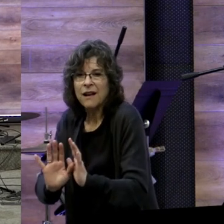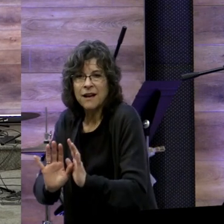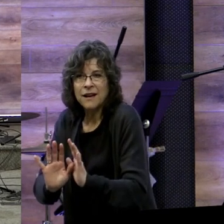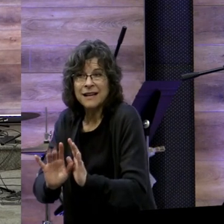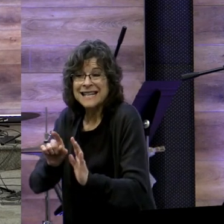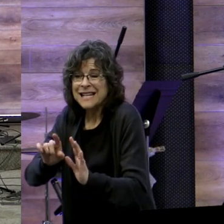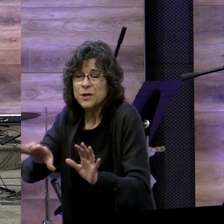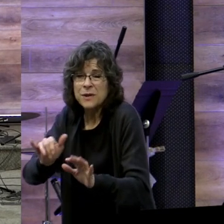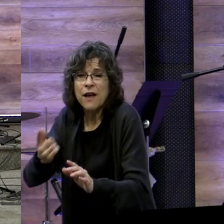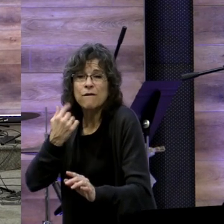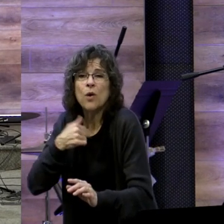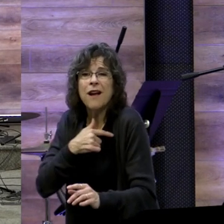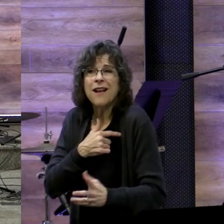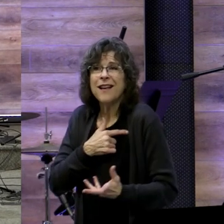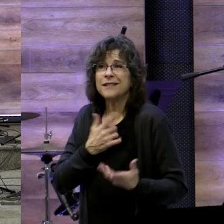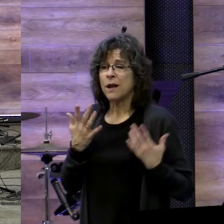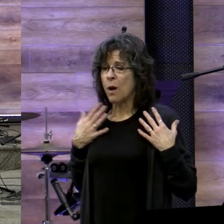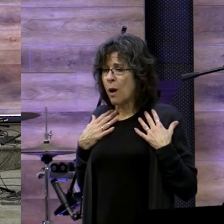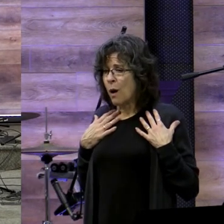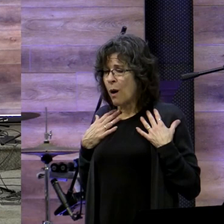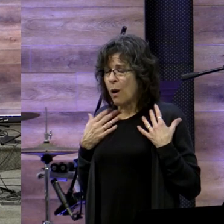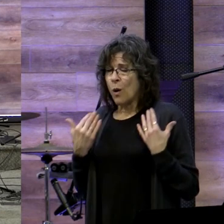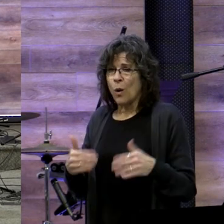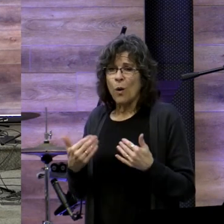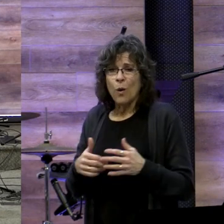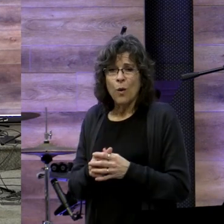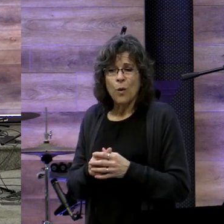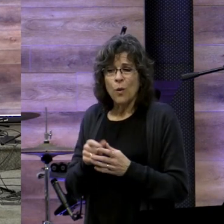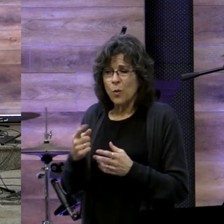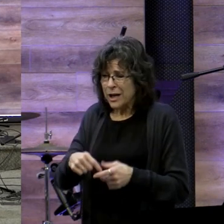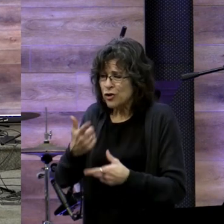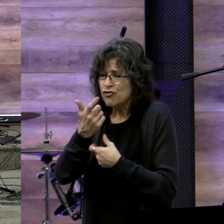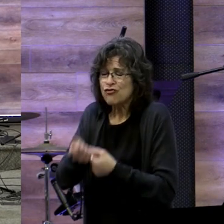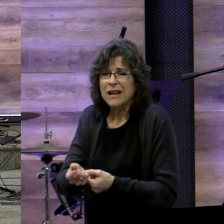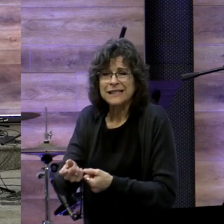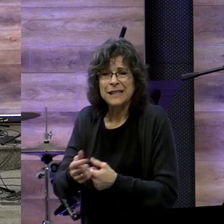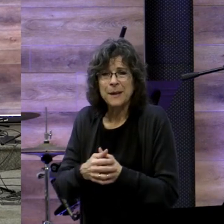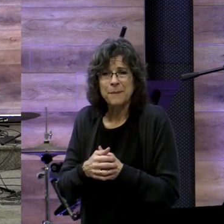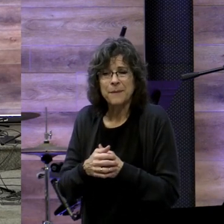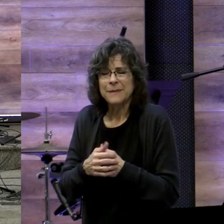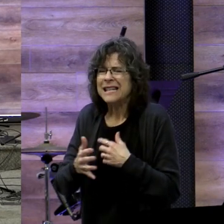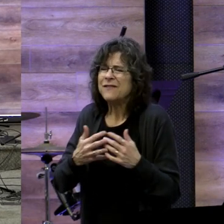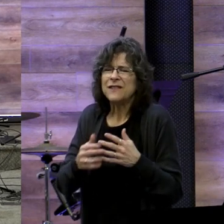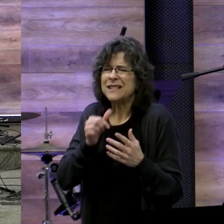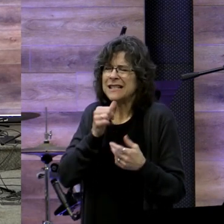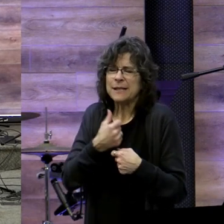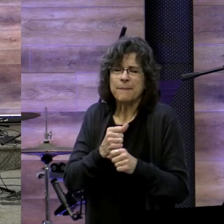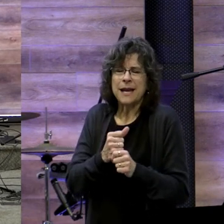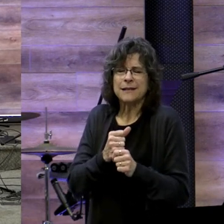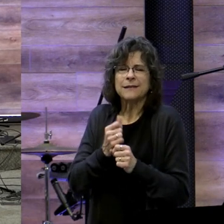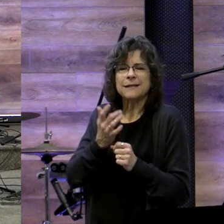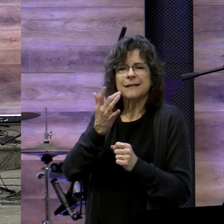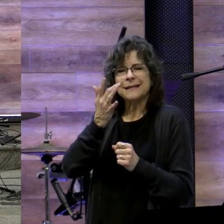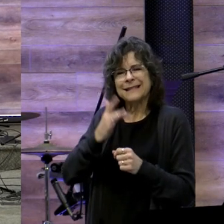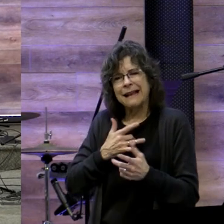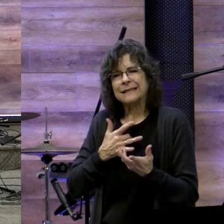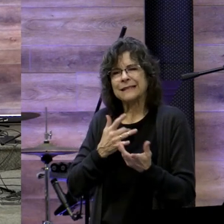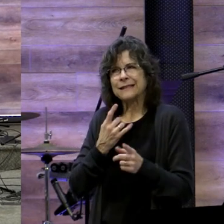us, then he actually is trustworthy, even when it doesn't make sense. I want to read a